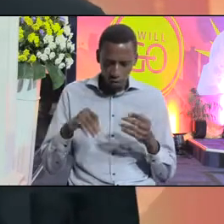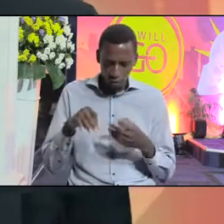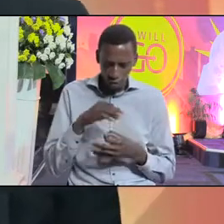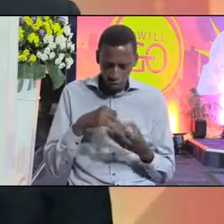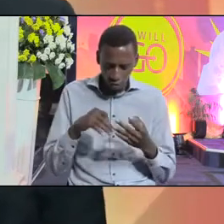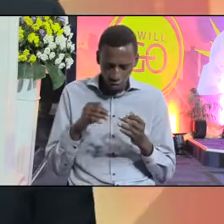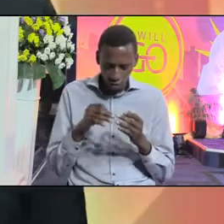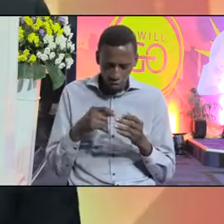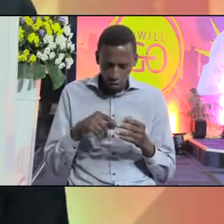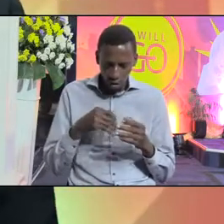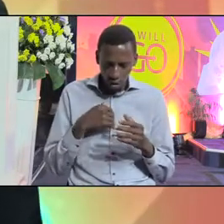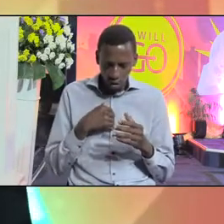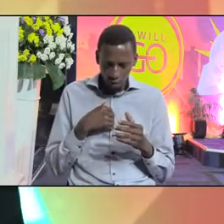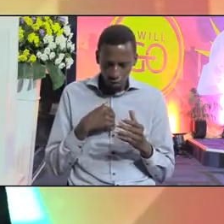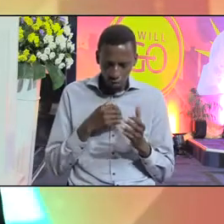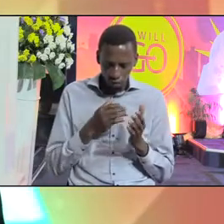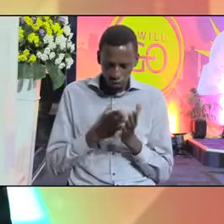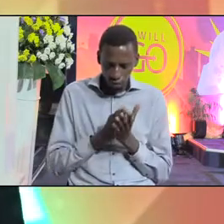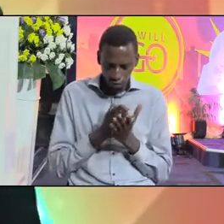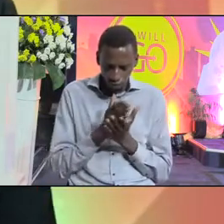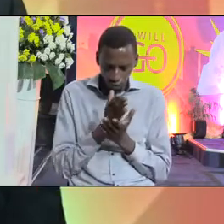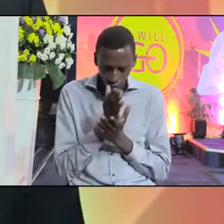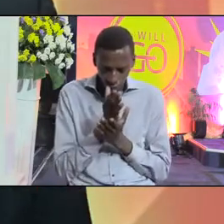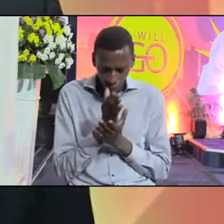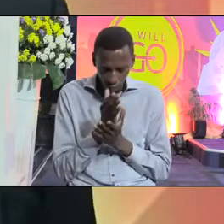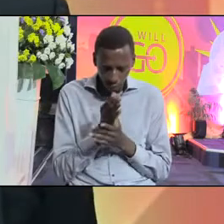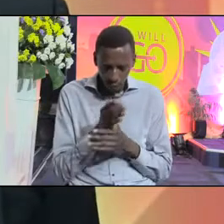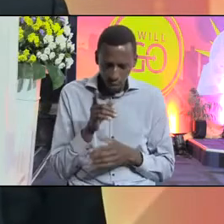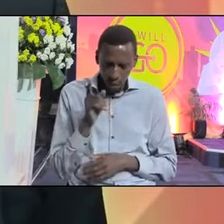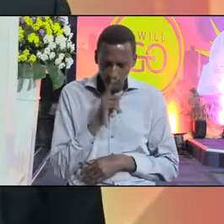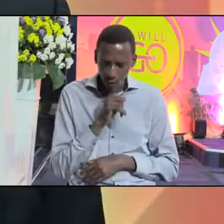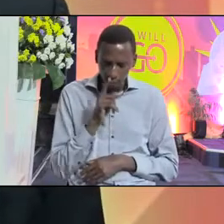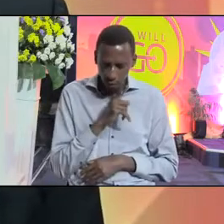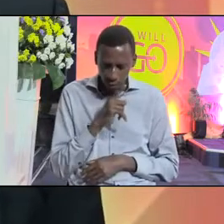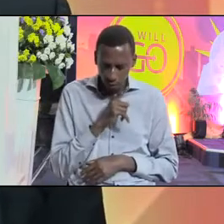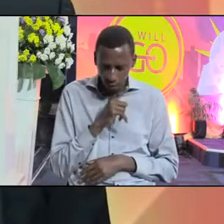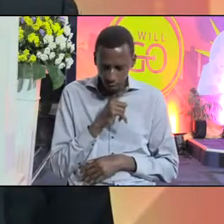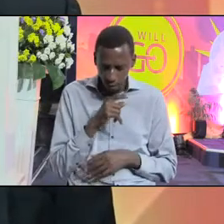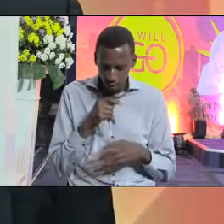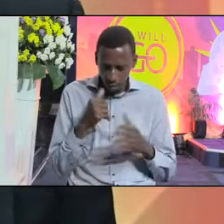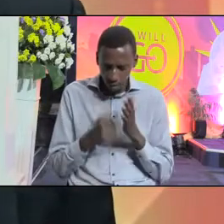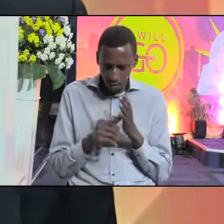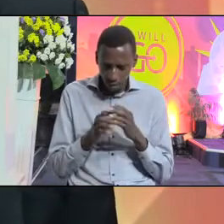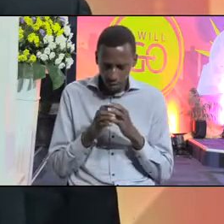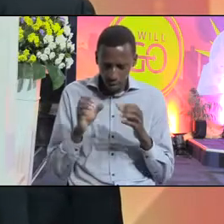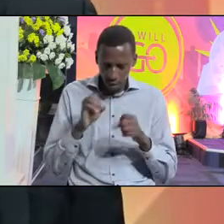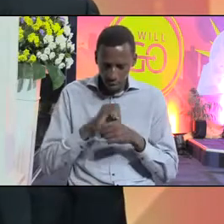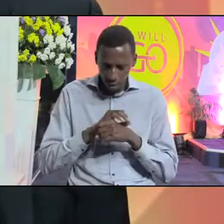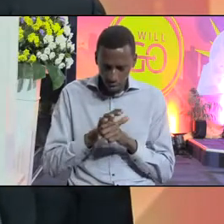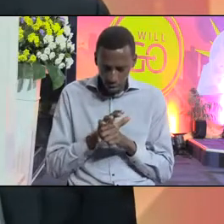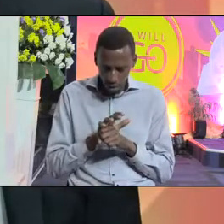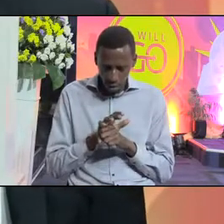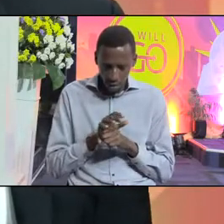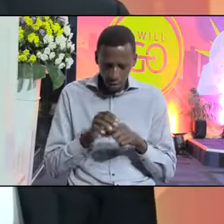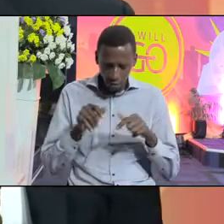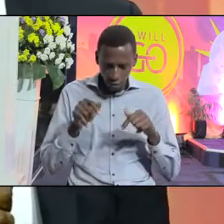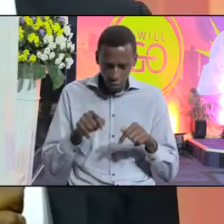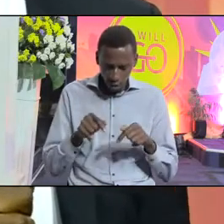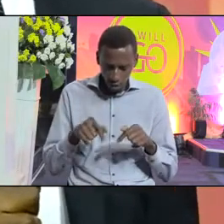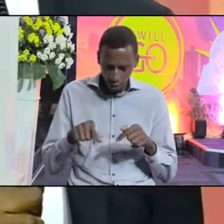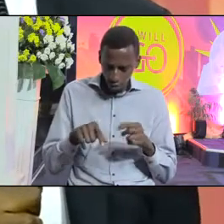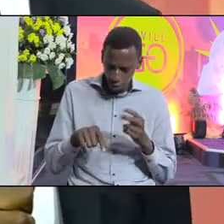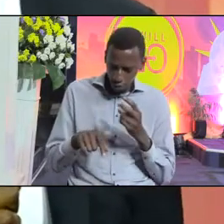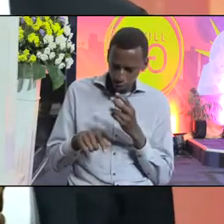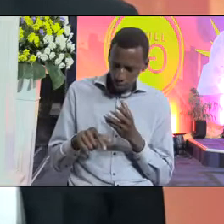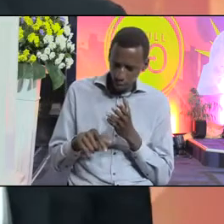We've passed through the terrible scourge of the COVID-19. And today, dear Father, we look back and